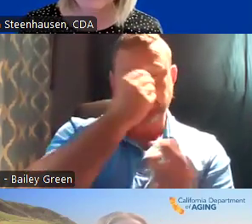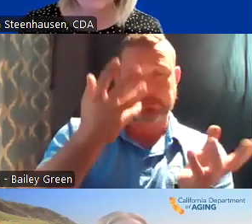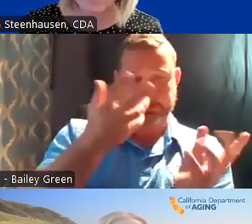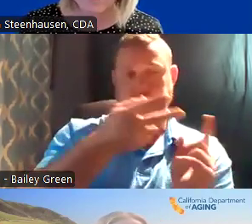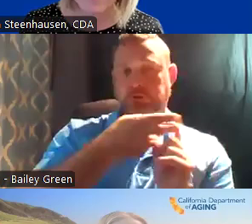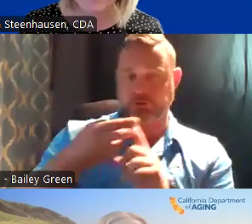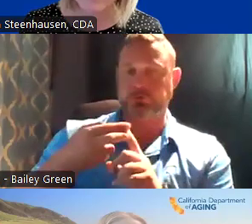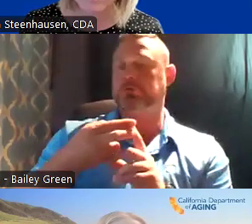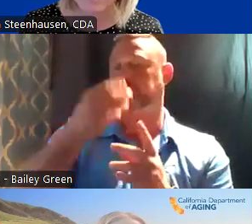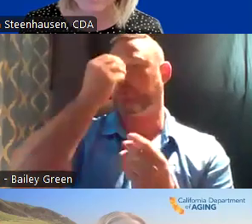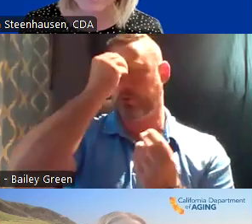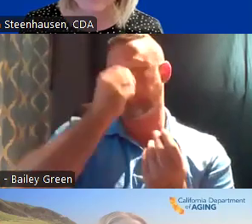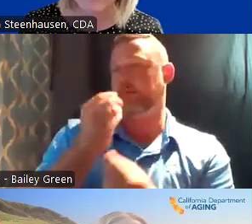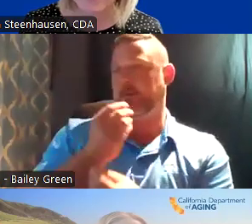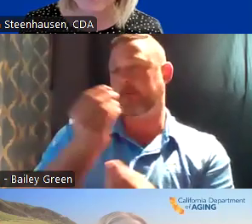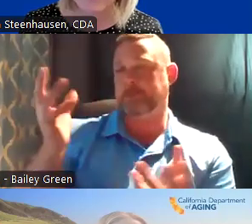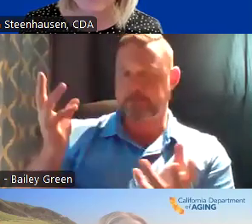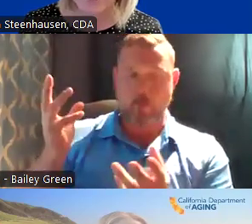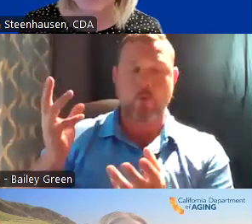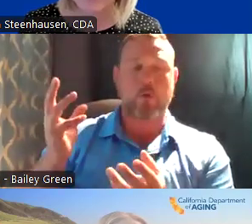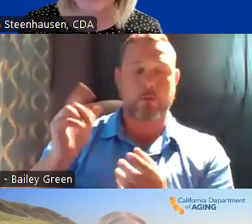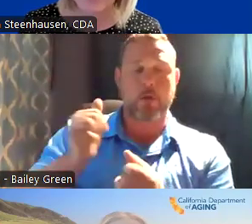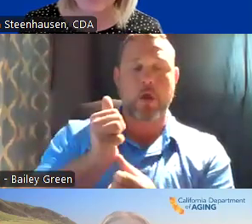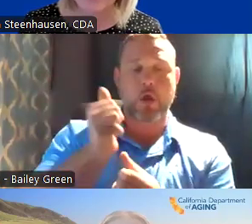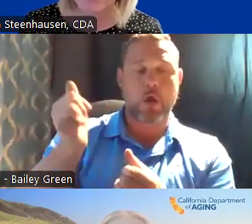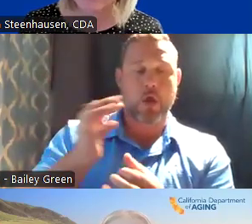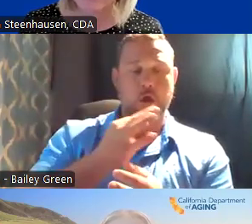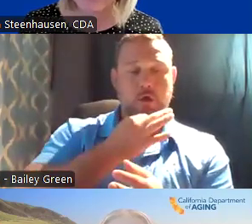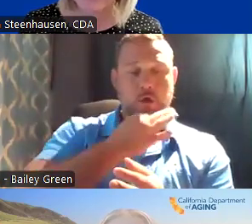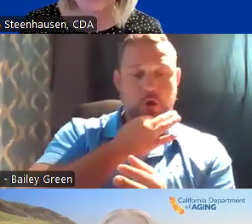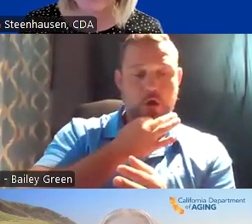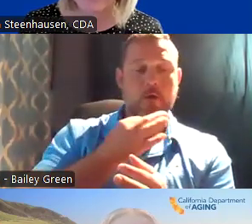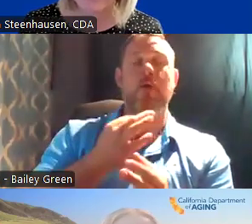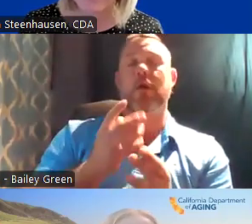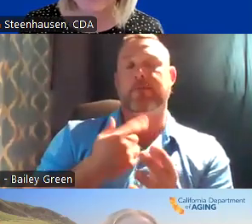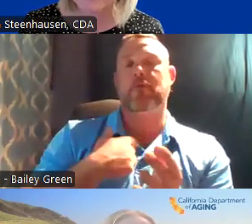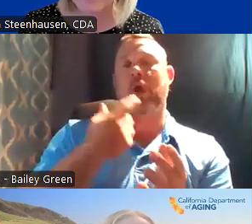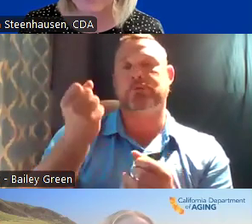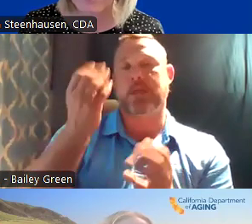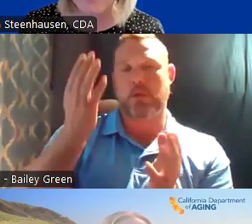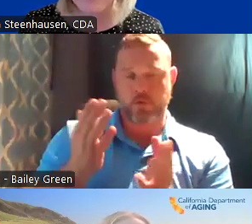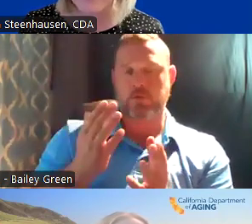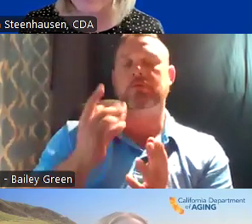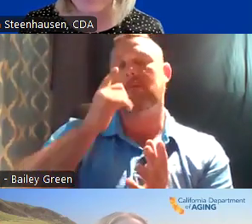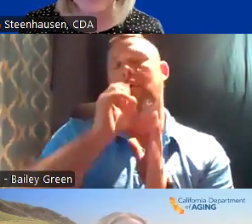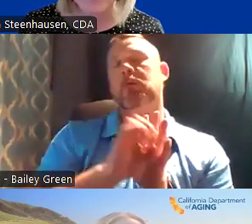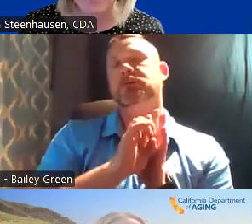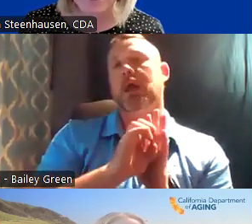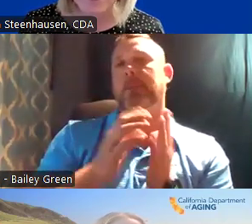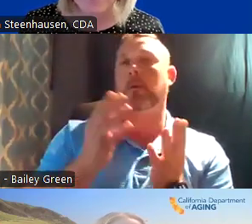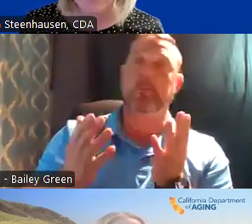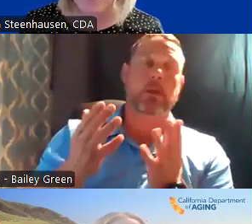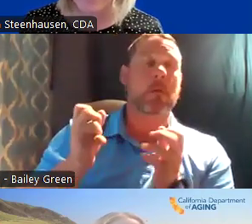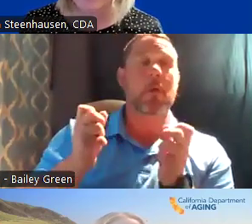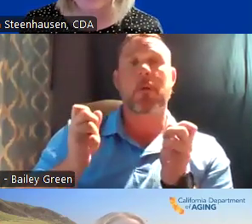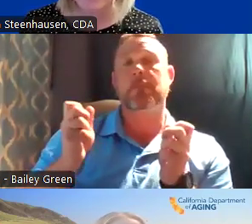to inform the work of our other Master Plan for Aging stakeholder advisory committees. So for example, there may be an